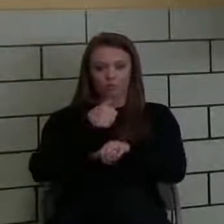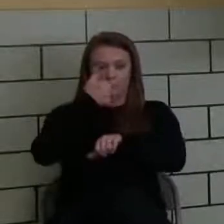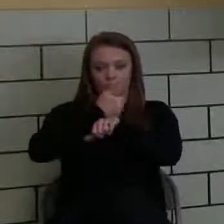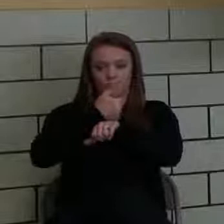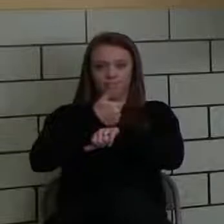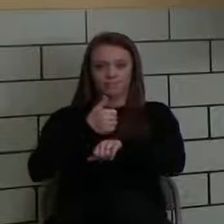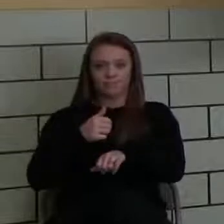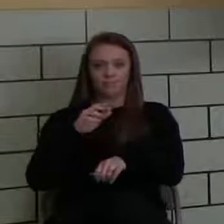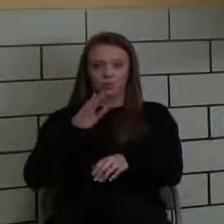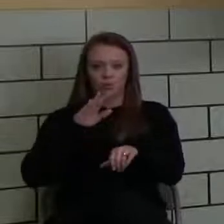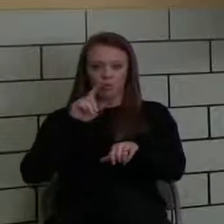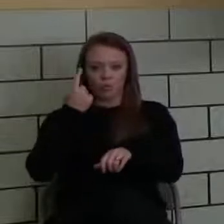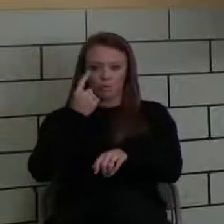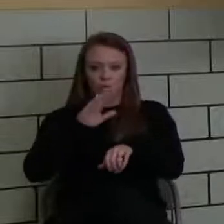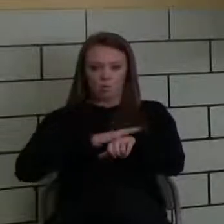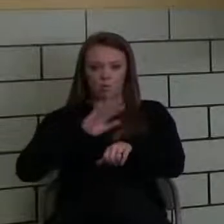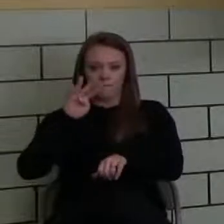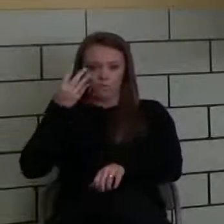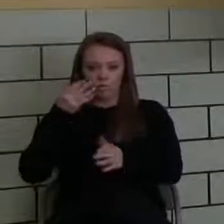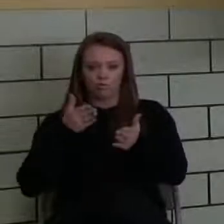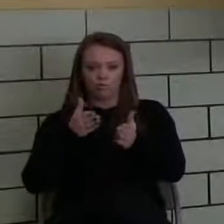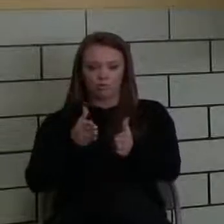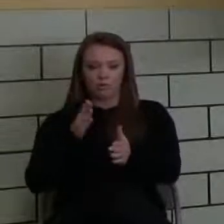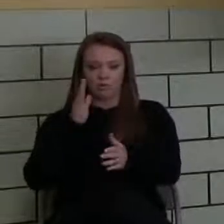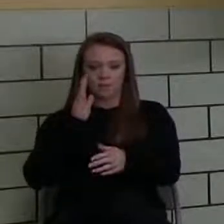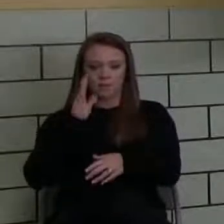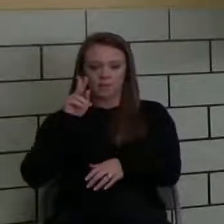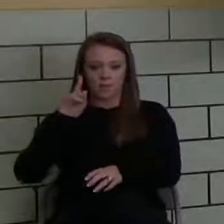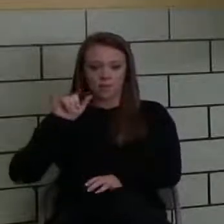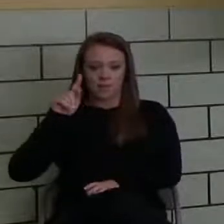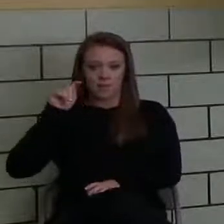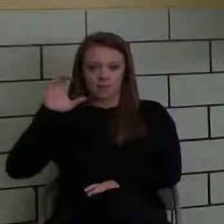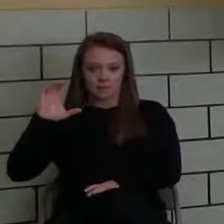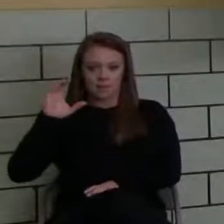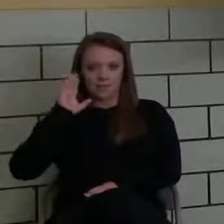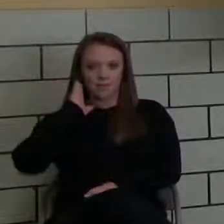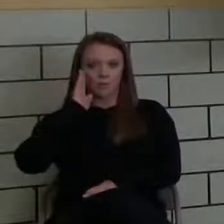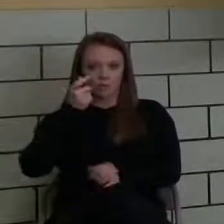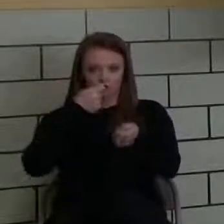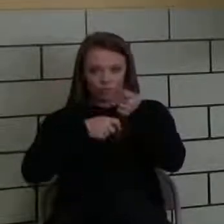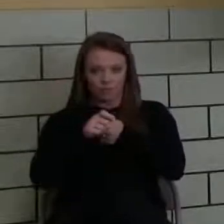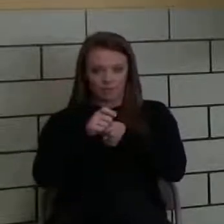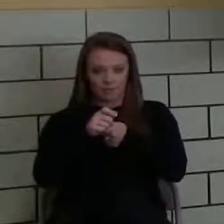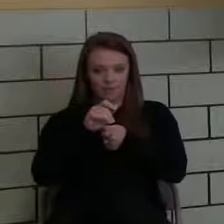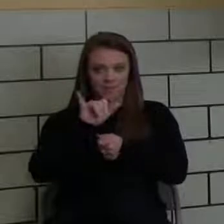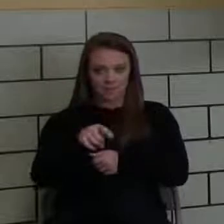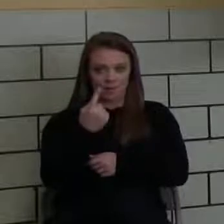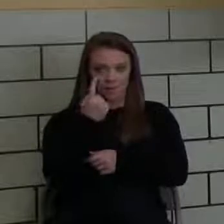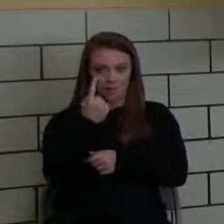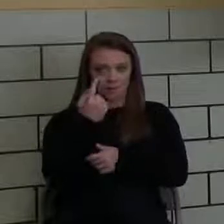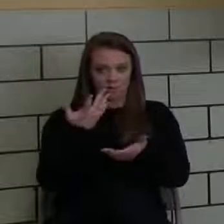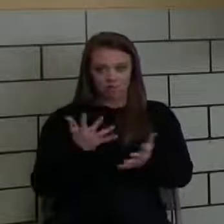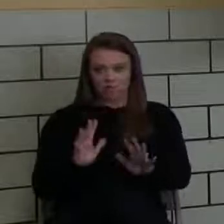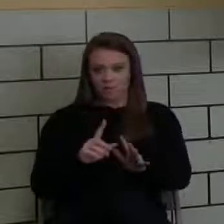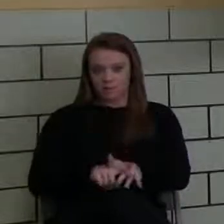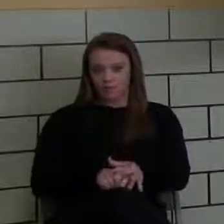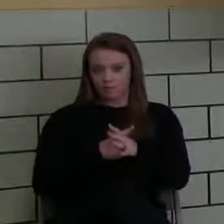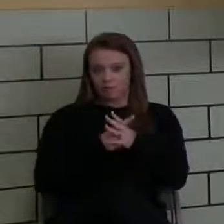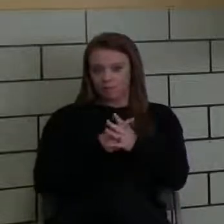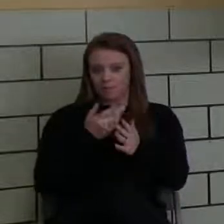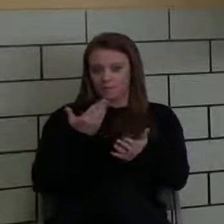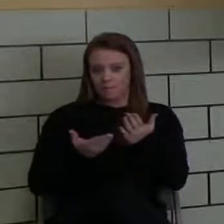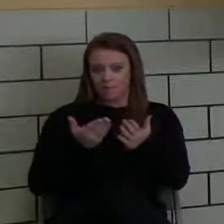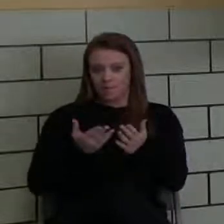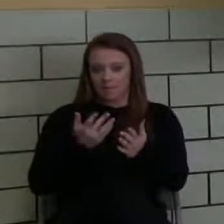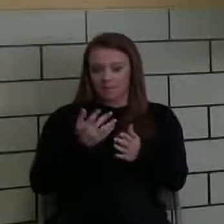through KYTC, and that one is underway, may get done ahead of some of the other